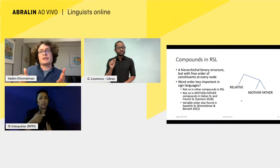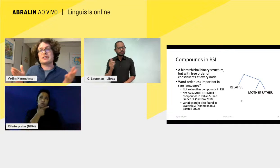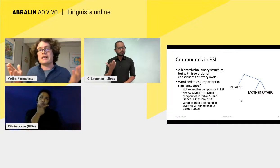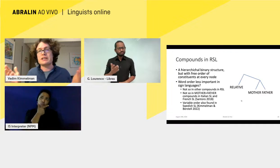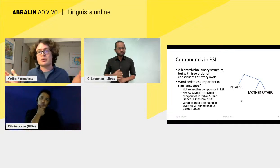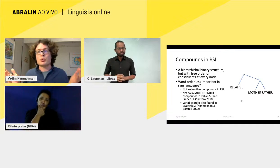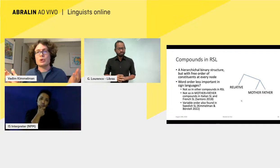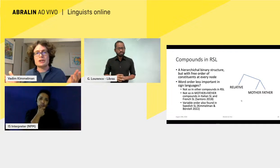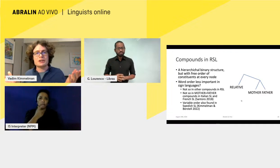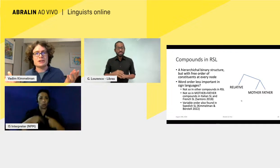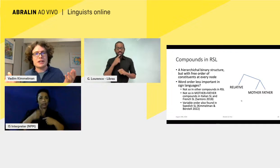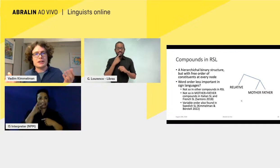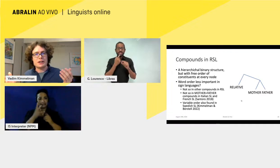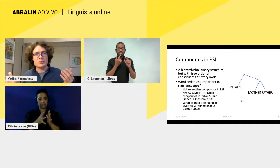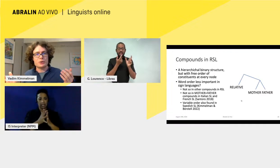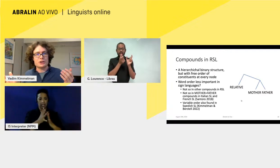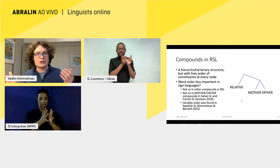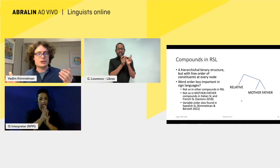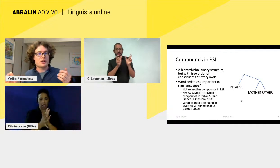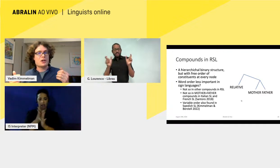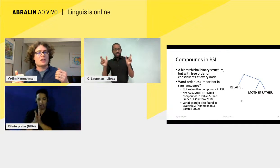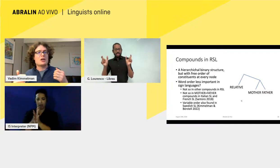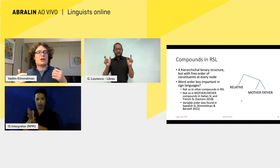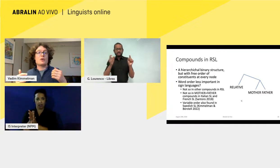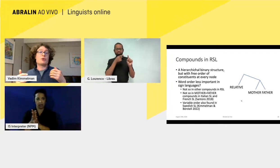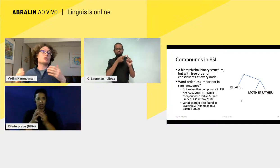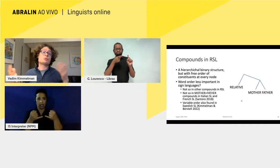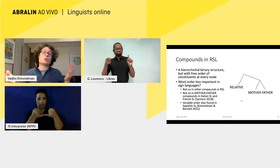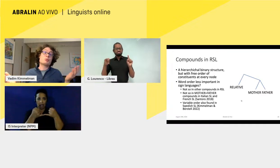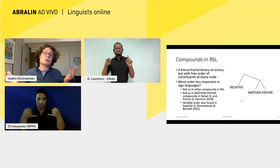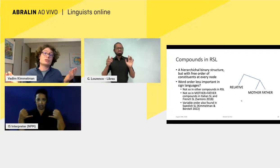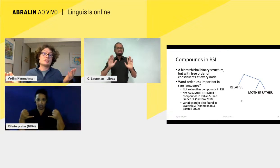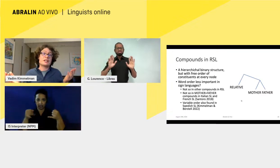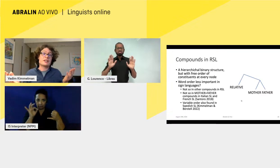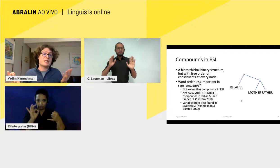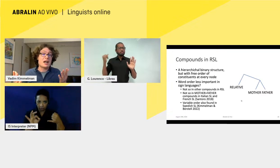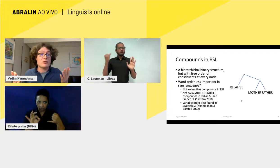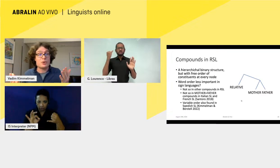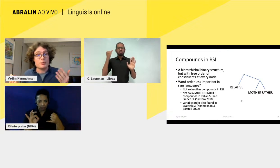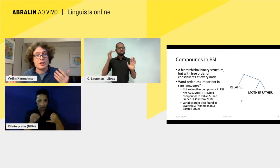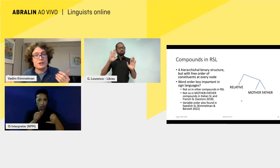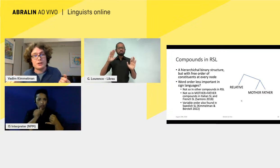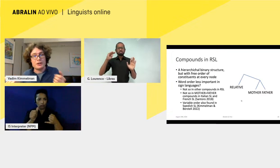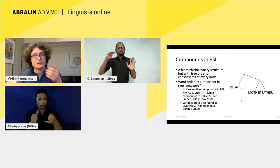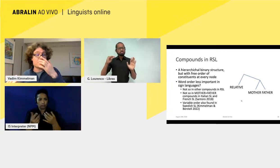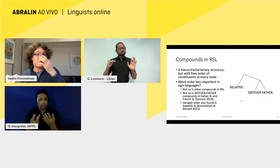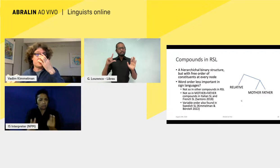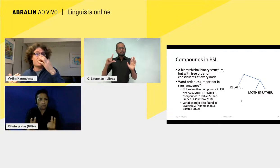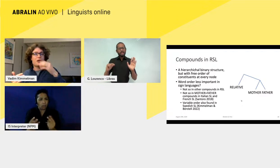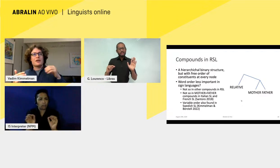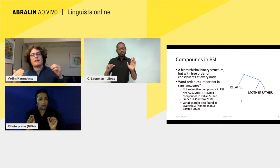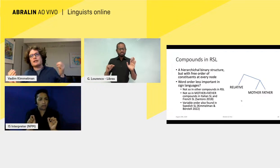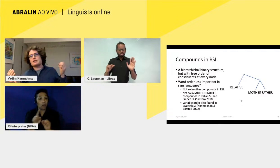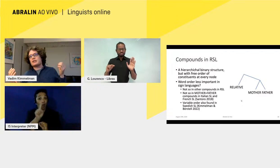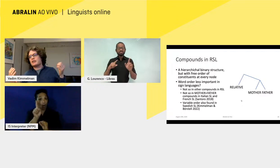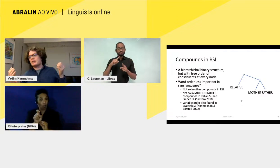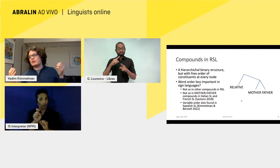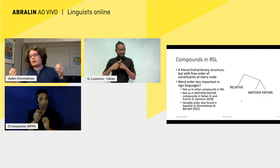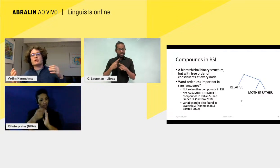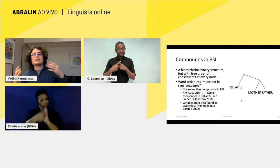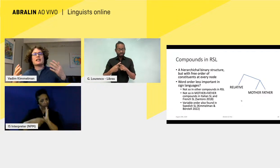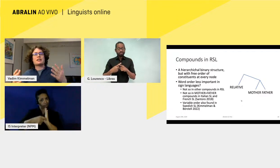linear order is less important in sign languages? Because proposals like that have been made in the literature